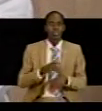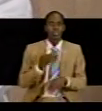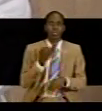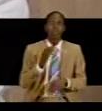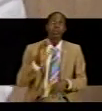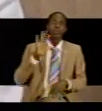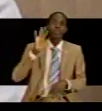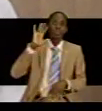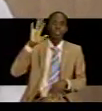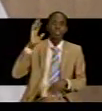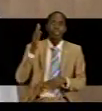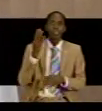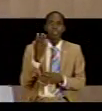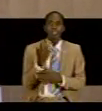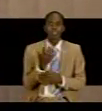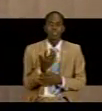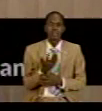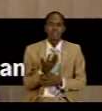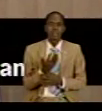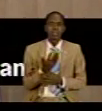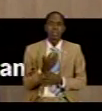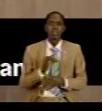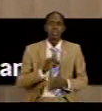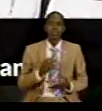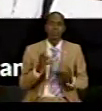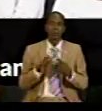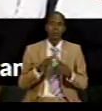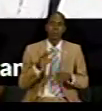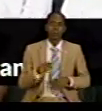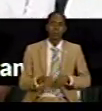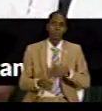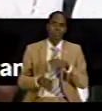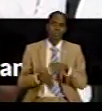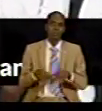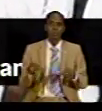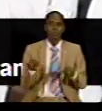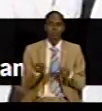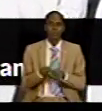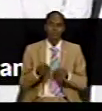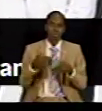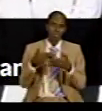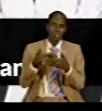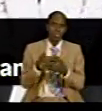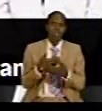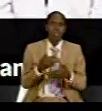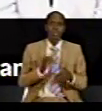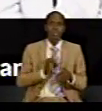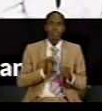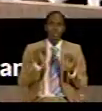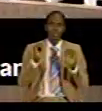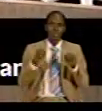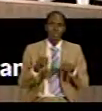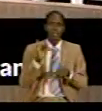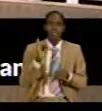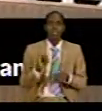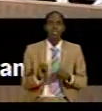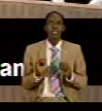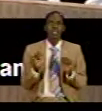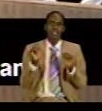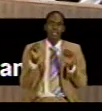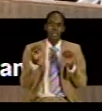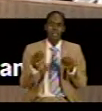touch of your hand. I want to walk as close as I possibly